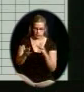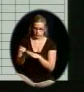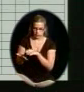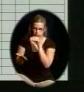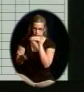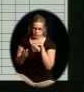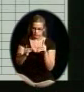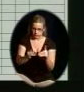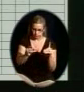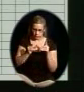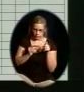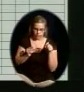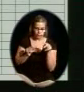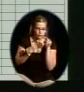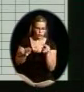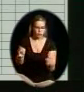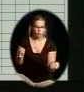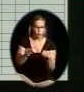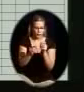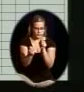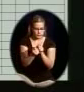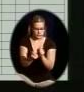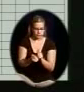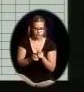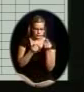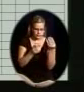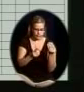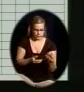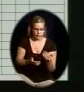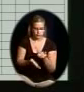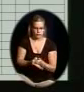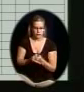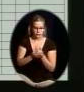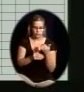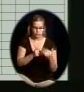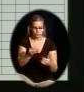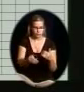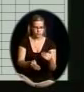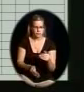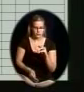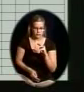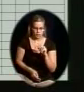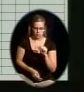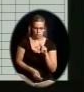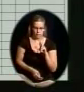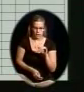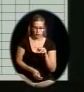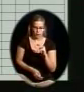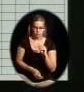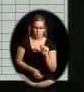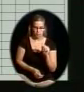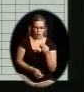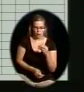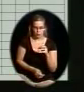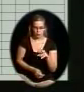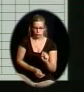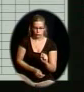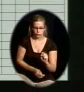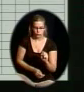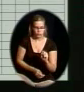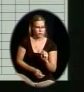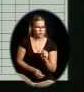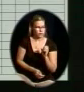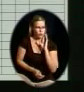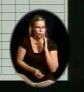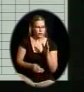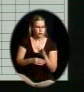we have to look at more specific data that helps drives us to the next piece. Mary Matthews, our Director of School Improvement and